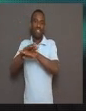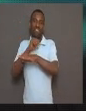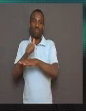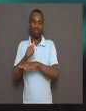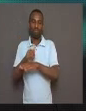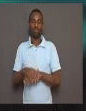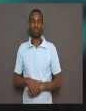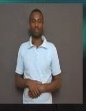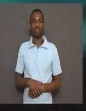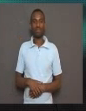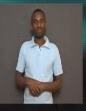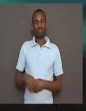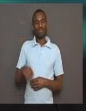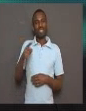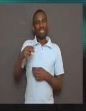gasoline.